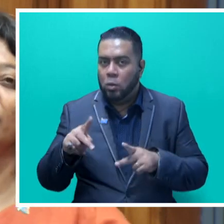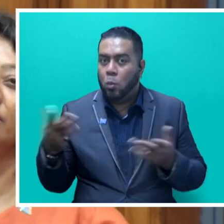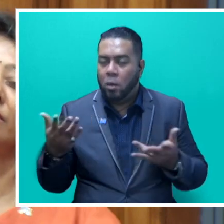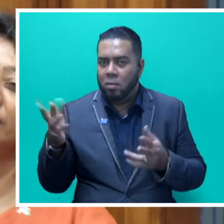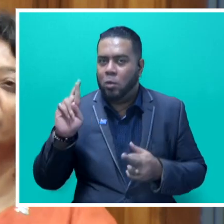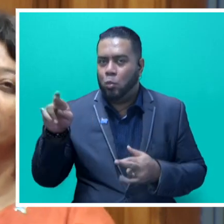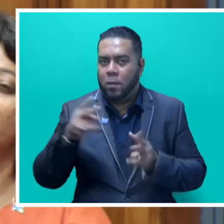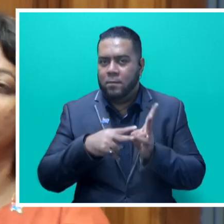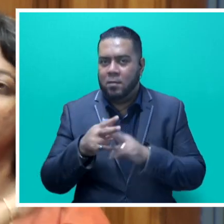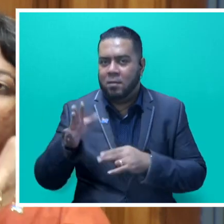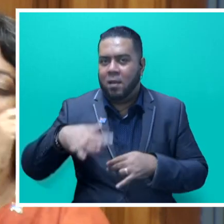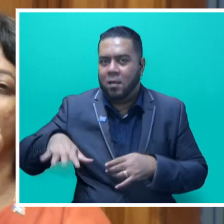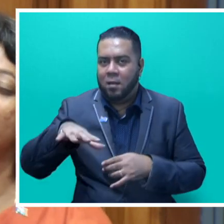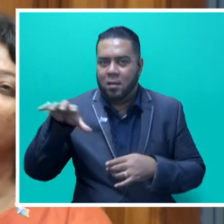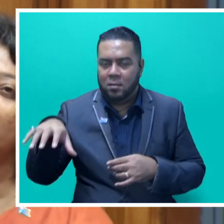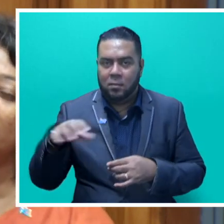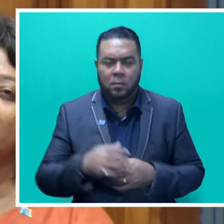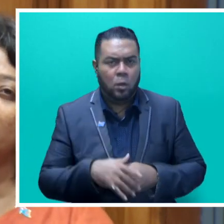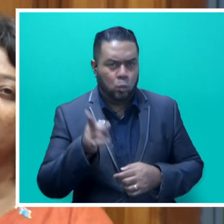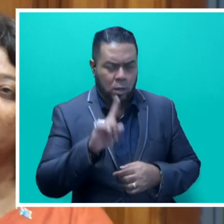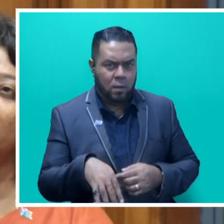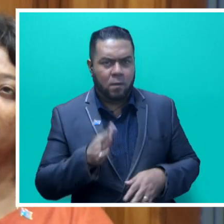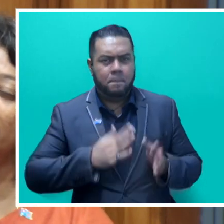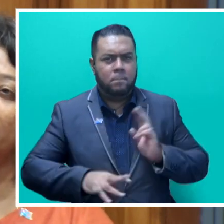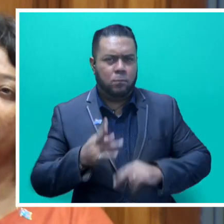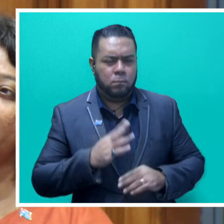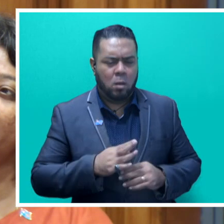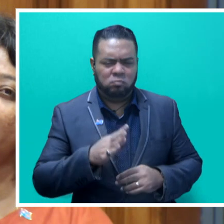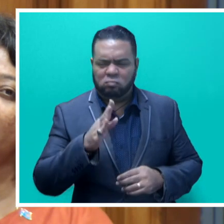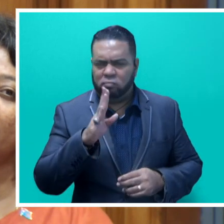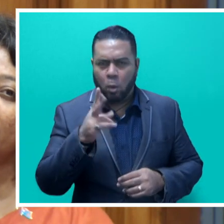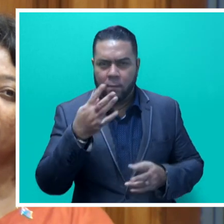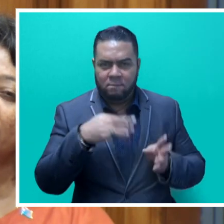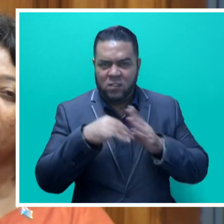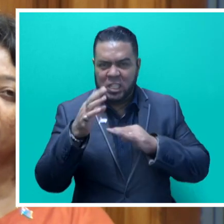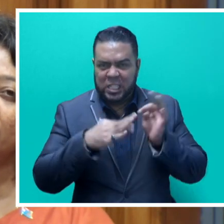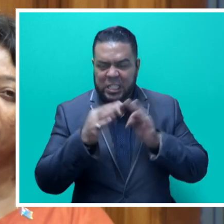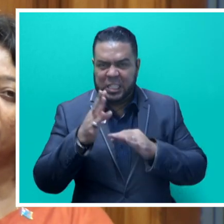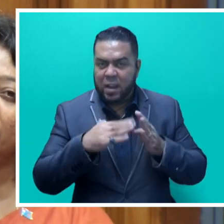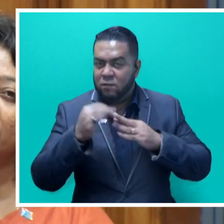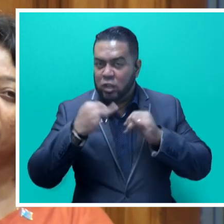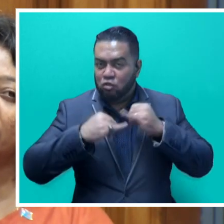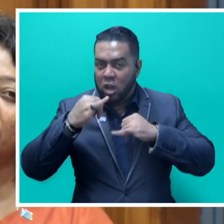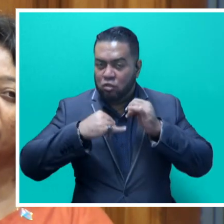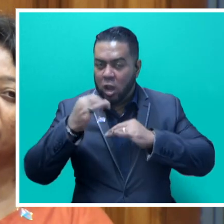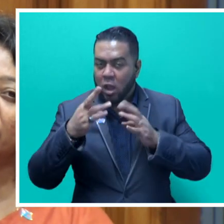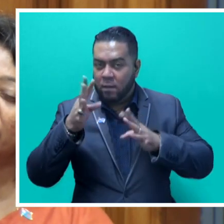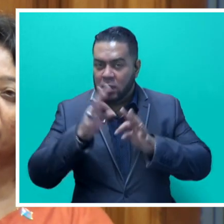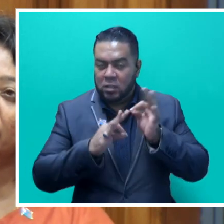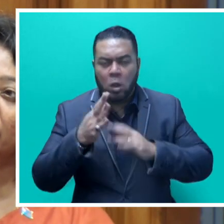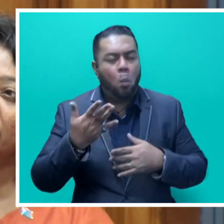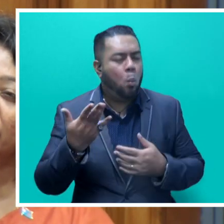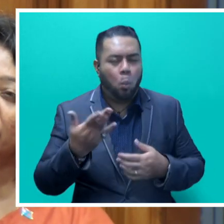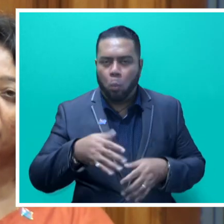Today, poor infrastructural facilities are identified as a problem. It is important to know that most of the population living in the